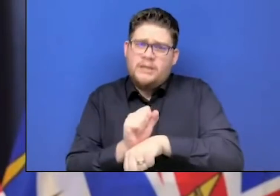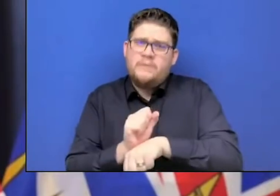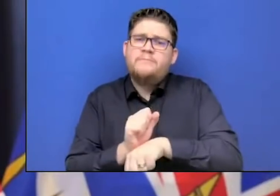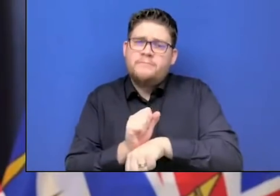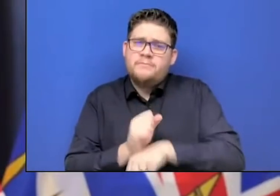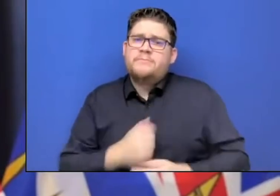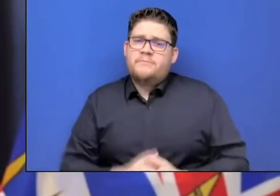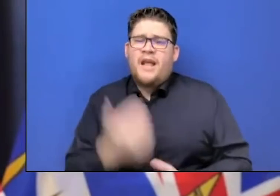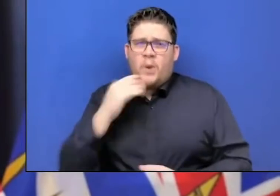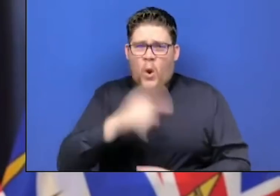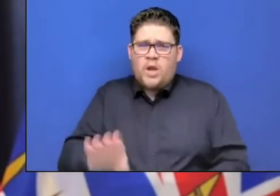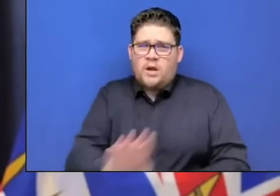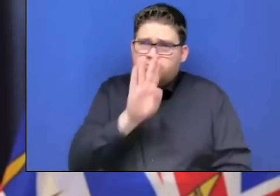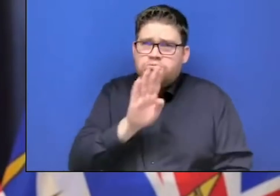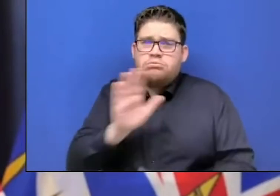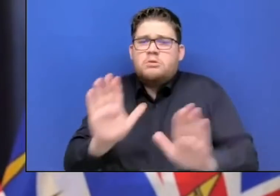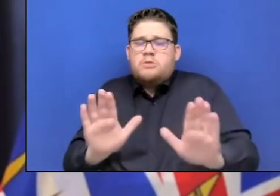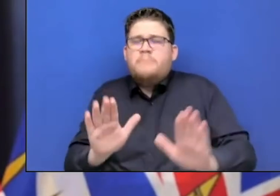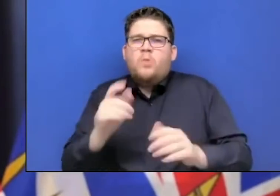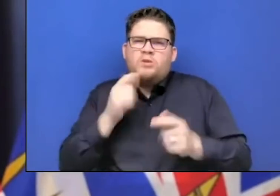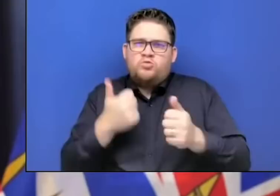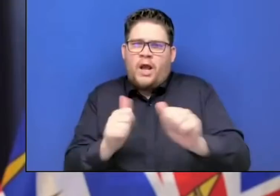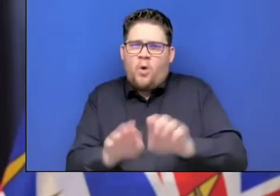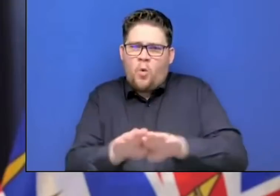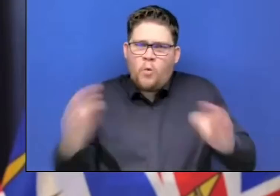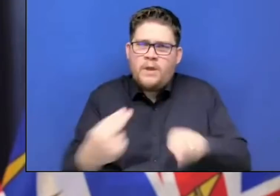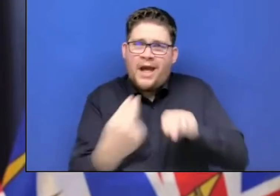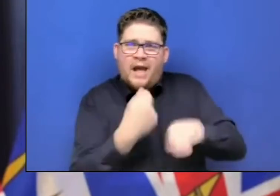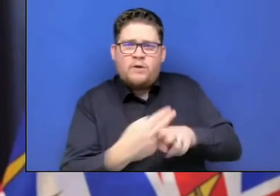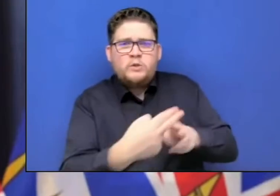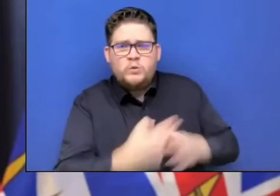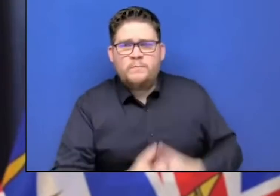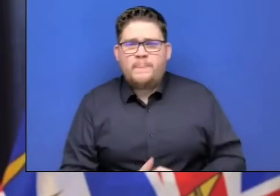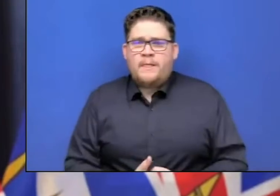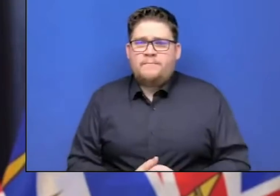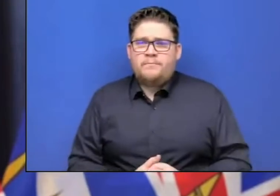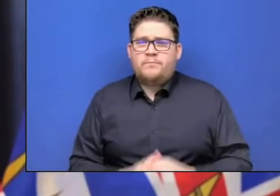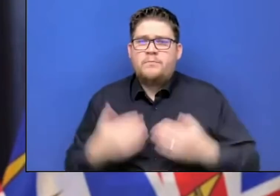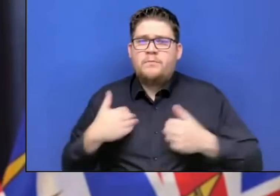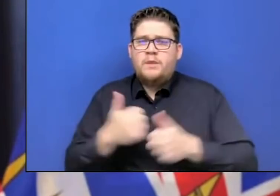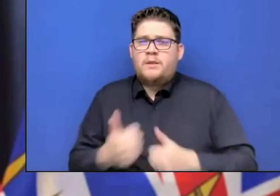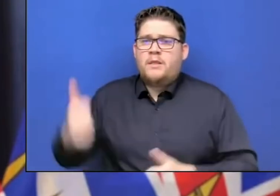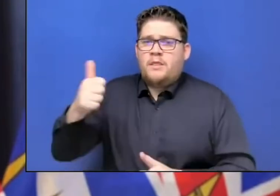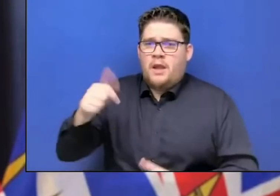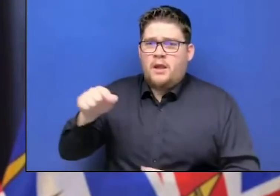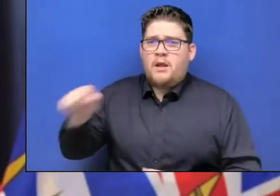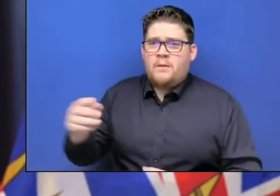can. For my ministry, Janelle State will provide a detailed update on roadwork status across the province, as she has been